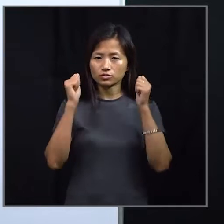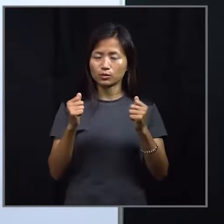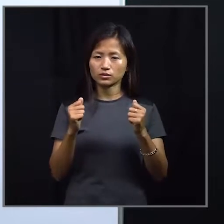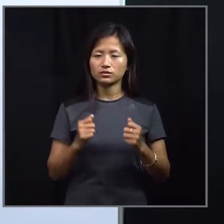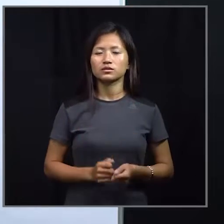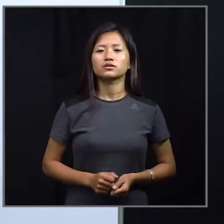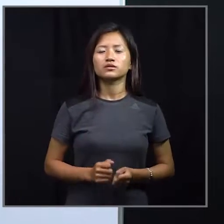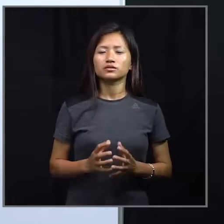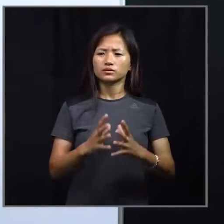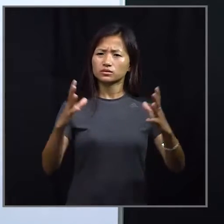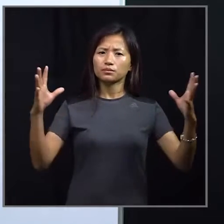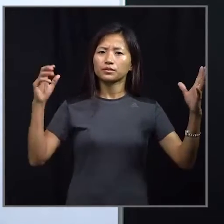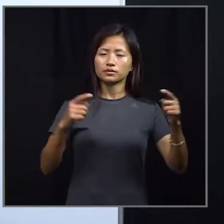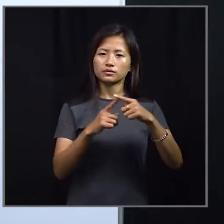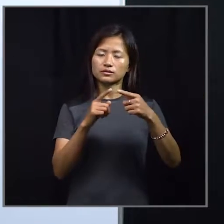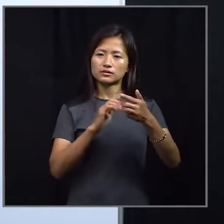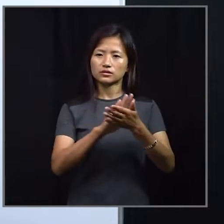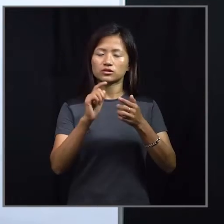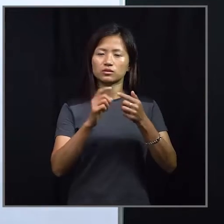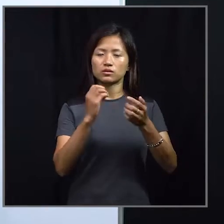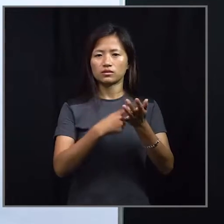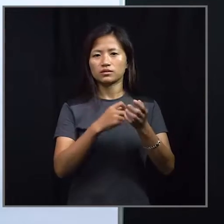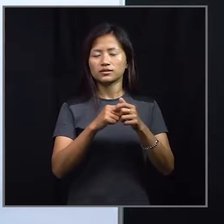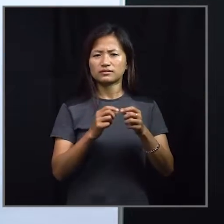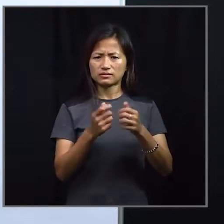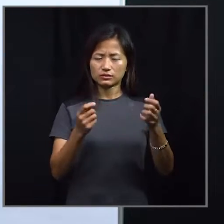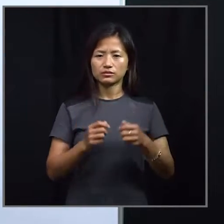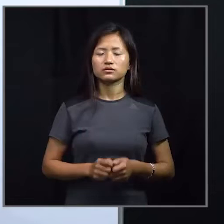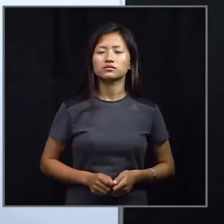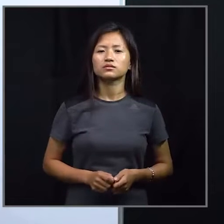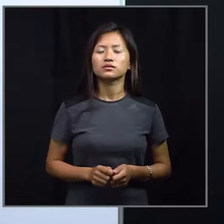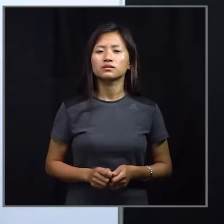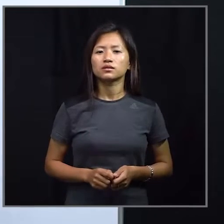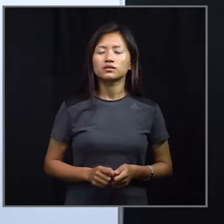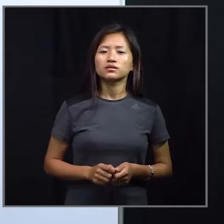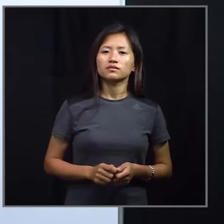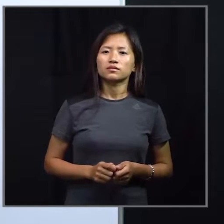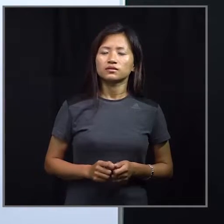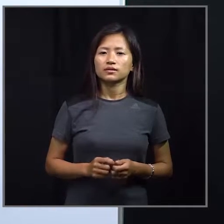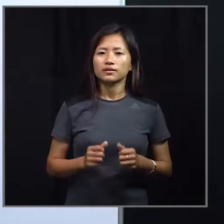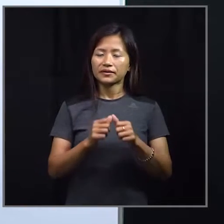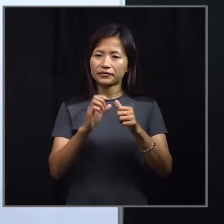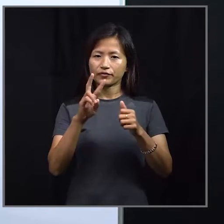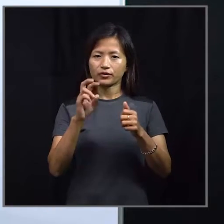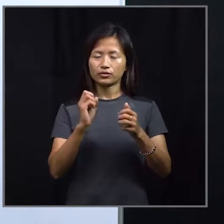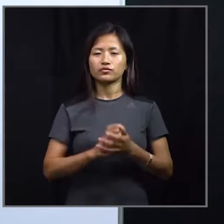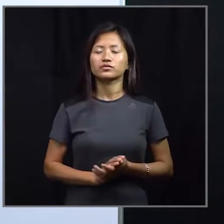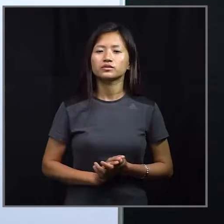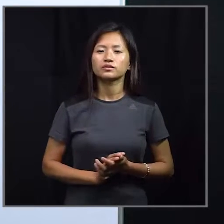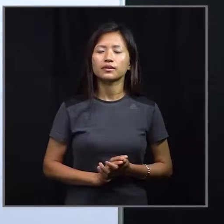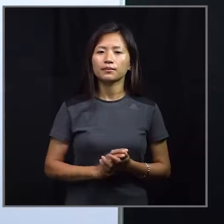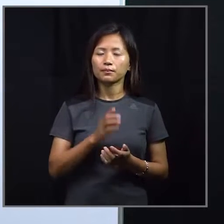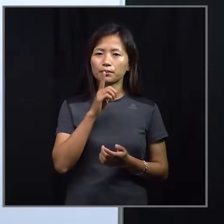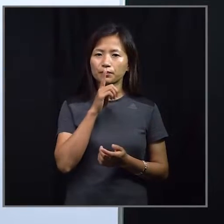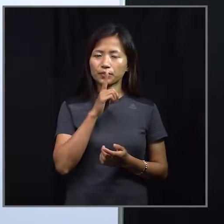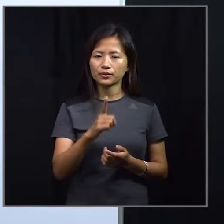he has given so many theories, and you know, we go through all those. So Marshall, he advocated that economics is purely